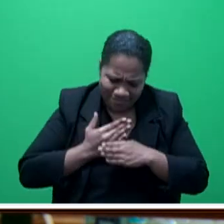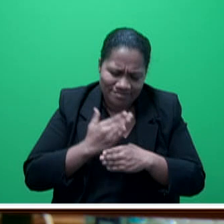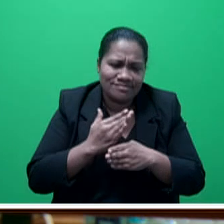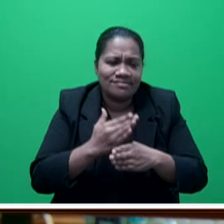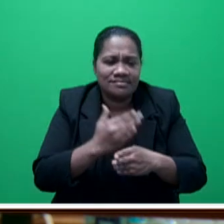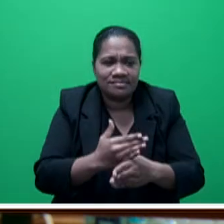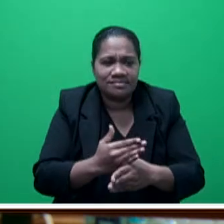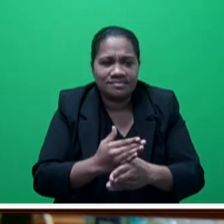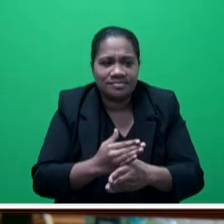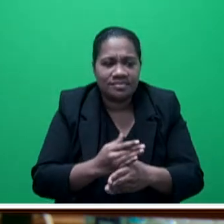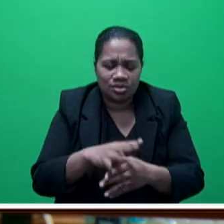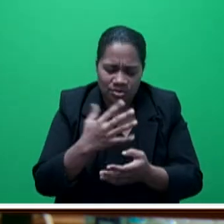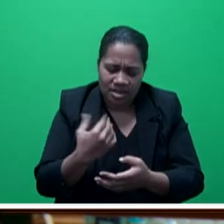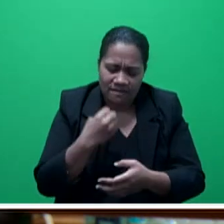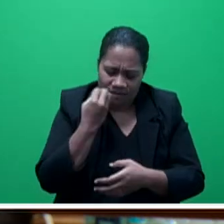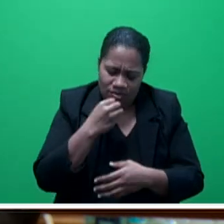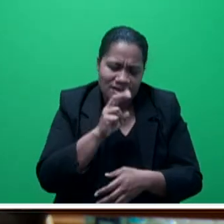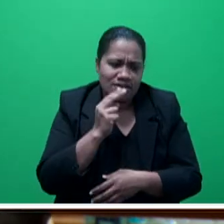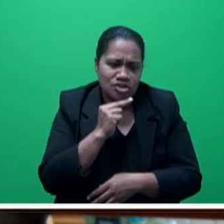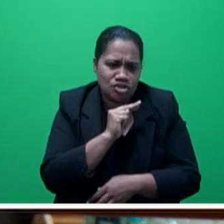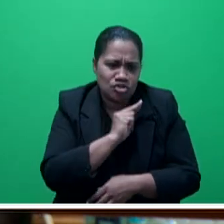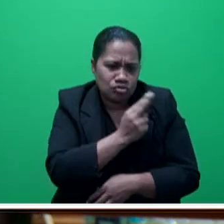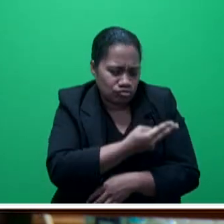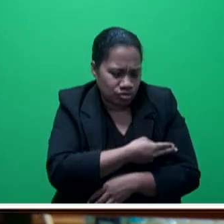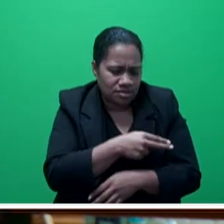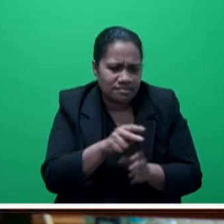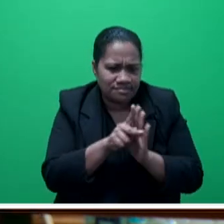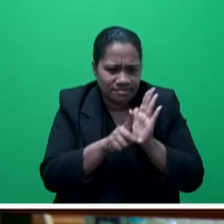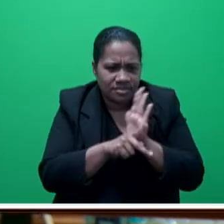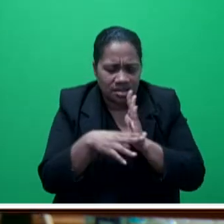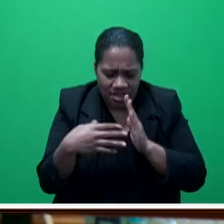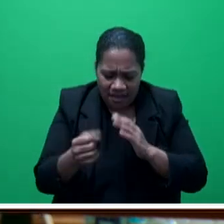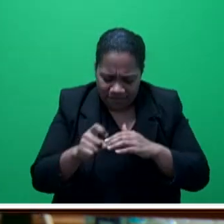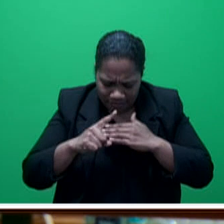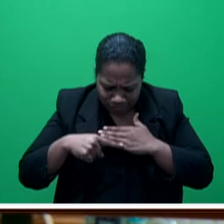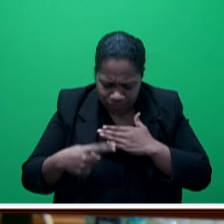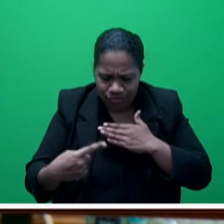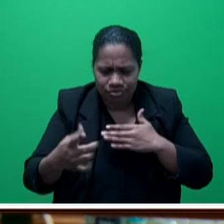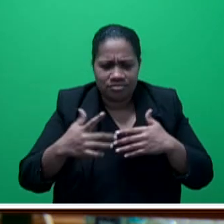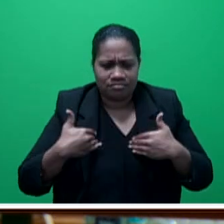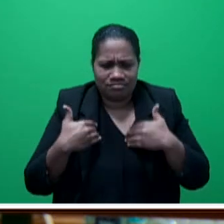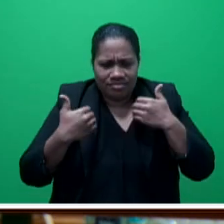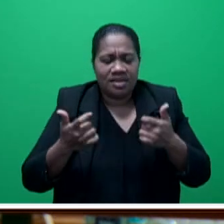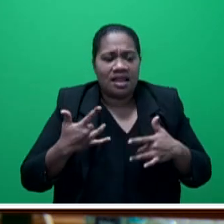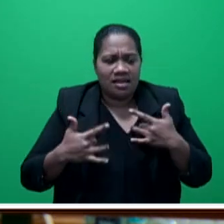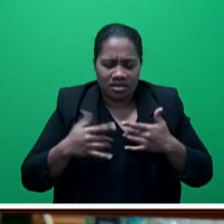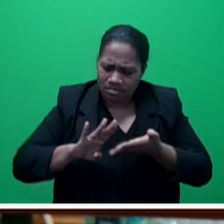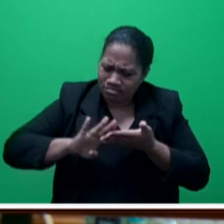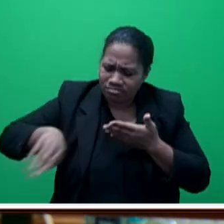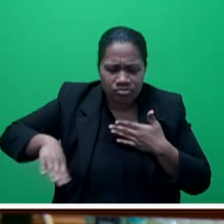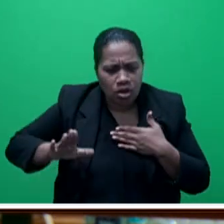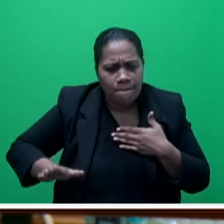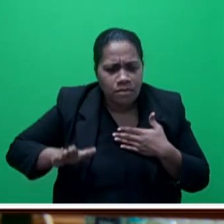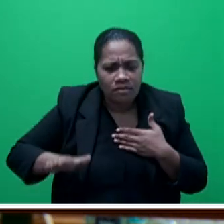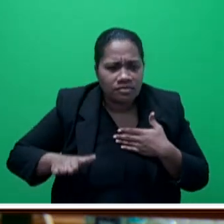and nutrition security, generating economic growth for sustainable livelihoods, alleviating poverty, and managing